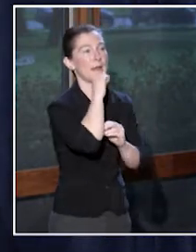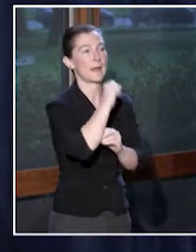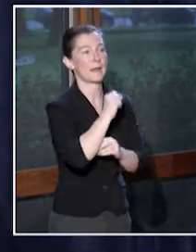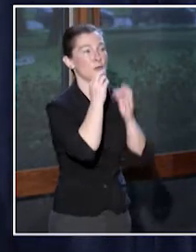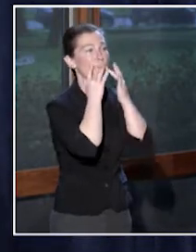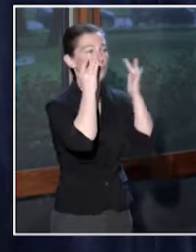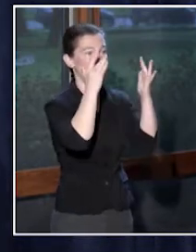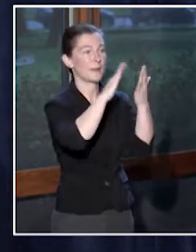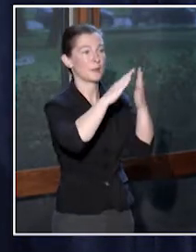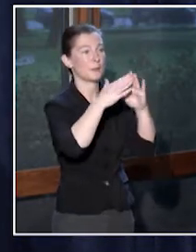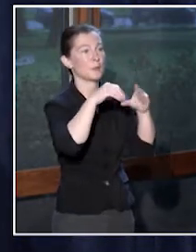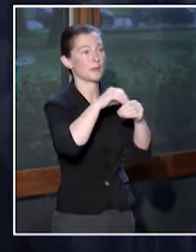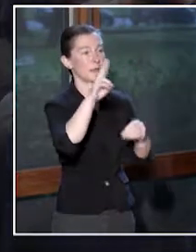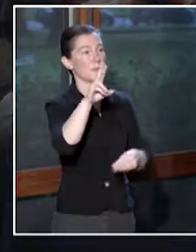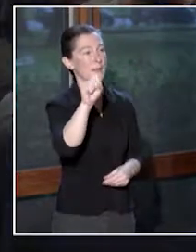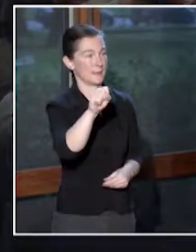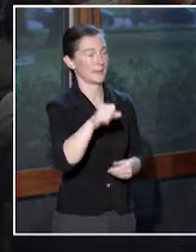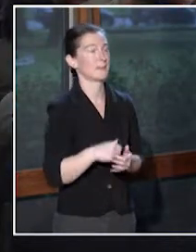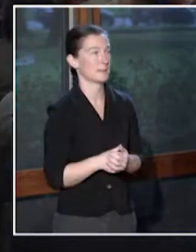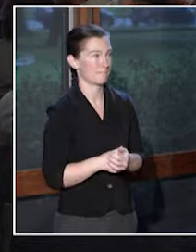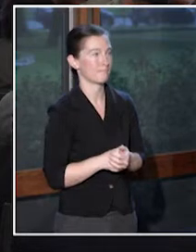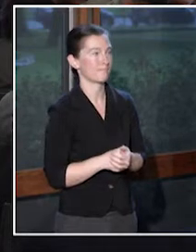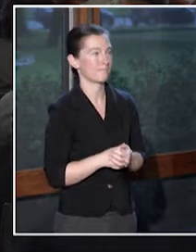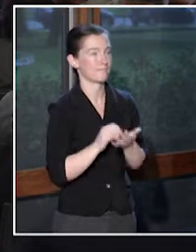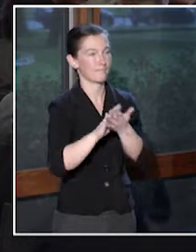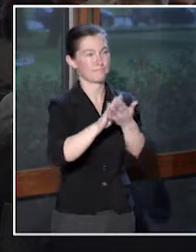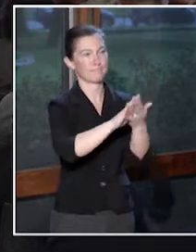States of America.